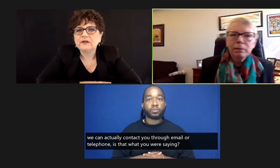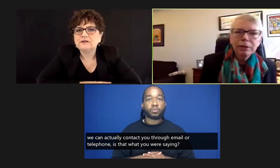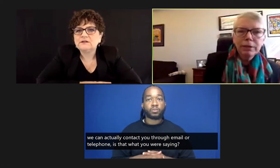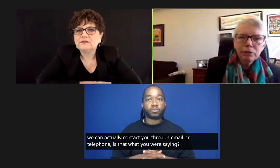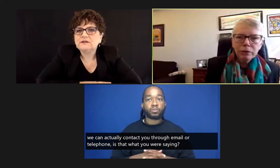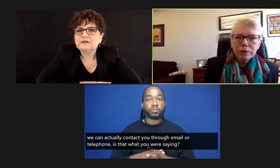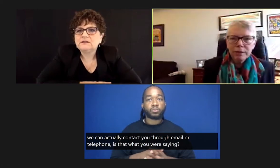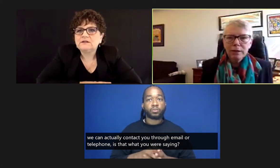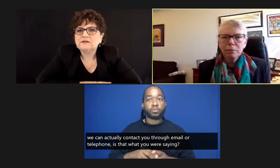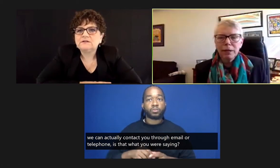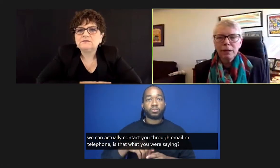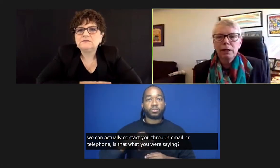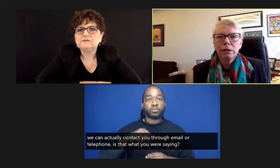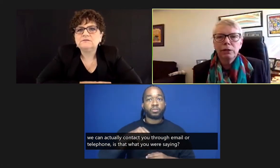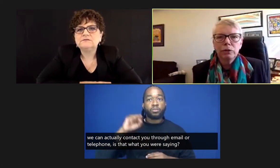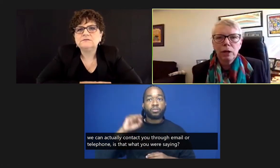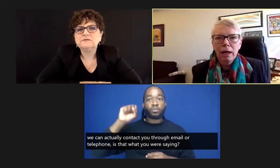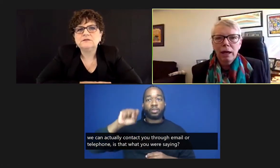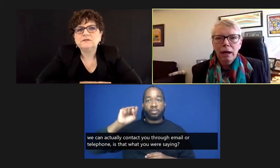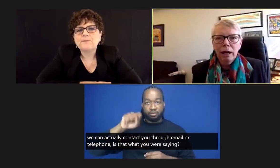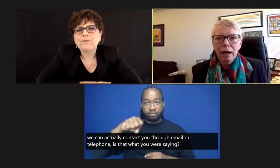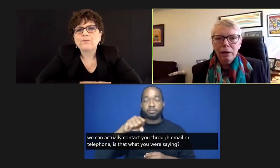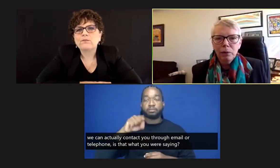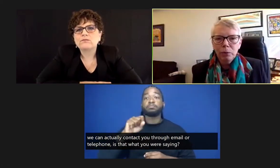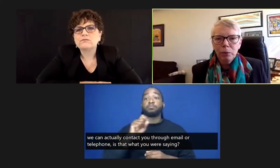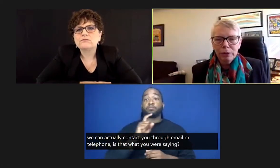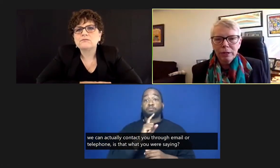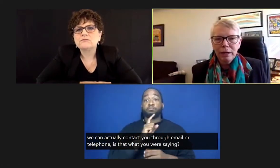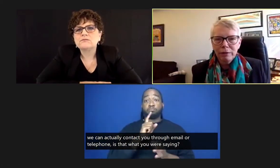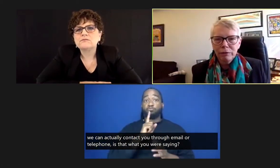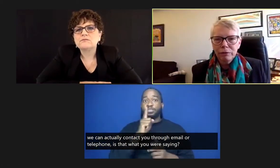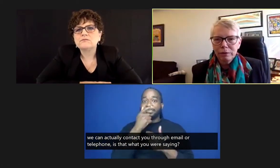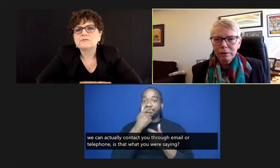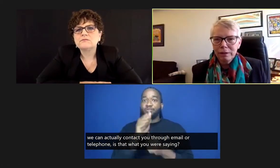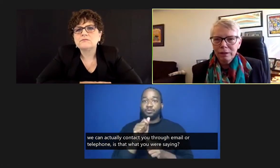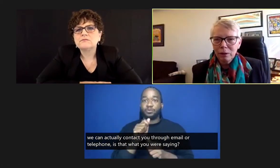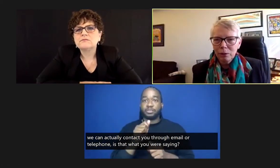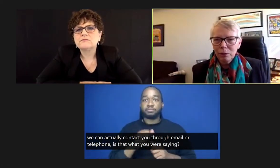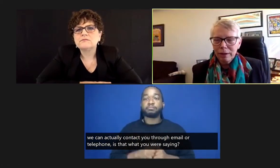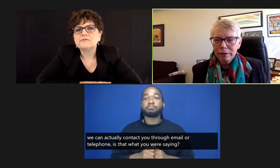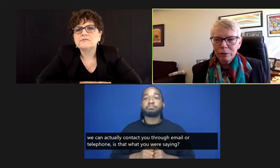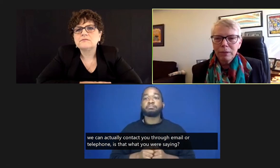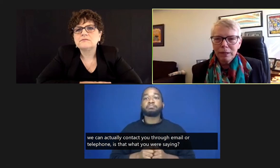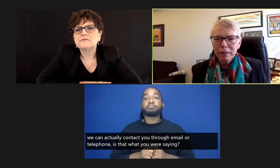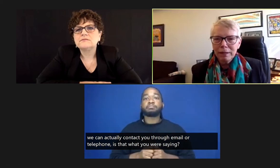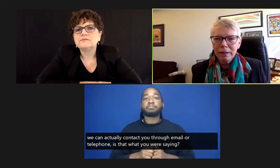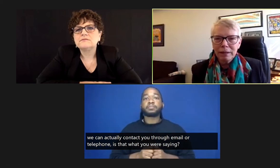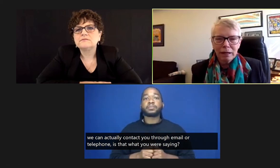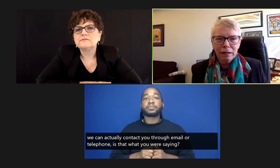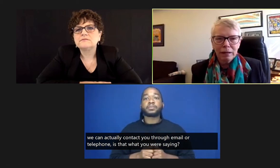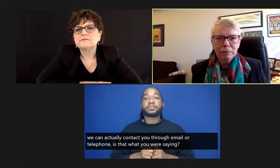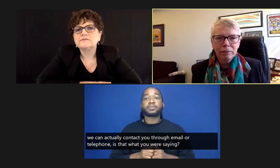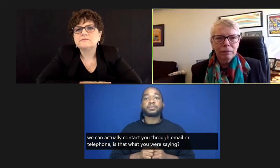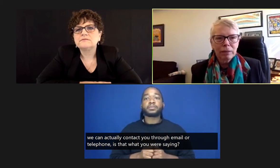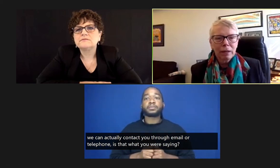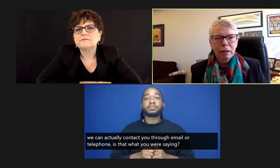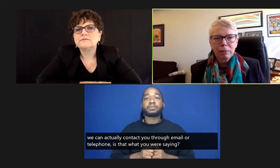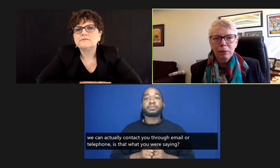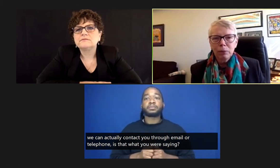me, it's interesting because I wouldn't have known. To me,